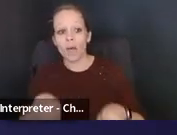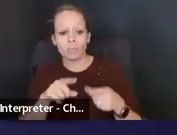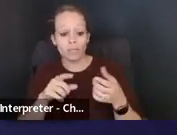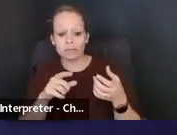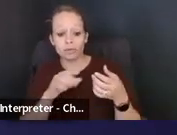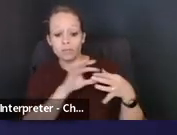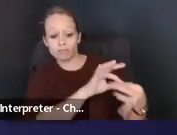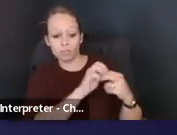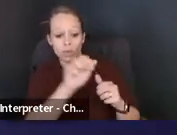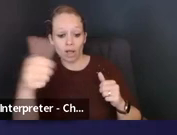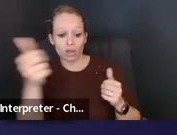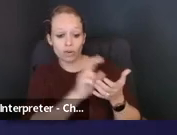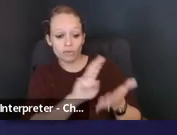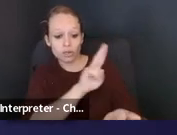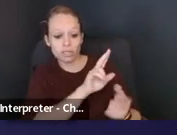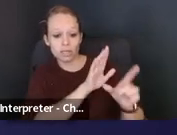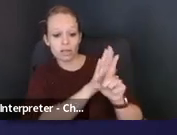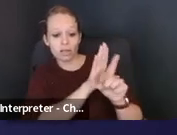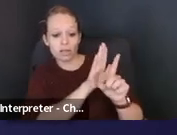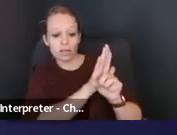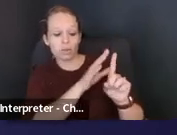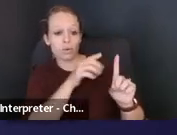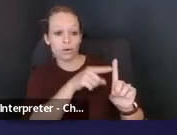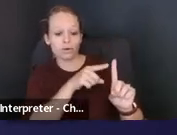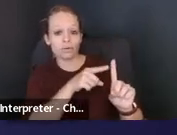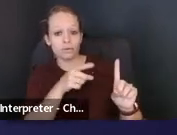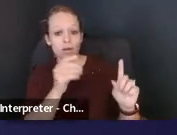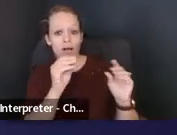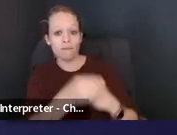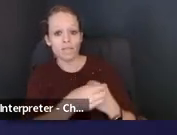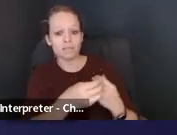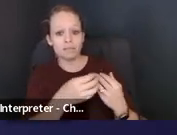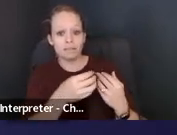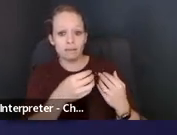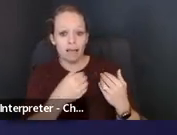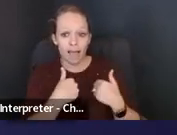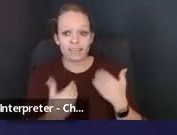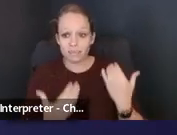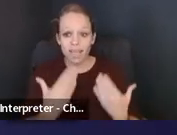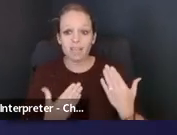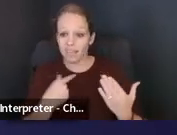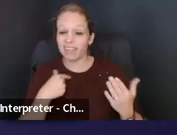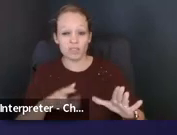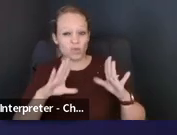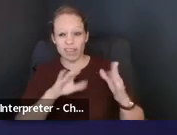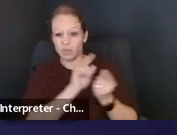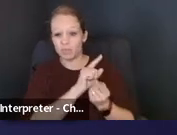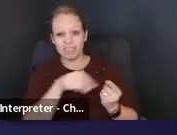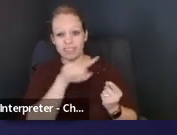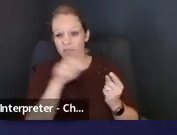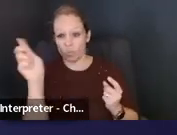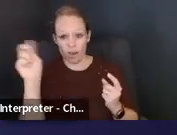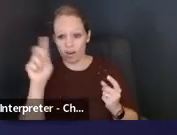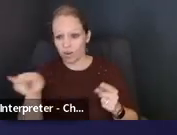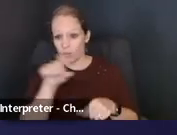another university, your university has one of these offices as well. It's great to get to know those folks wherever you may be.